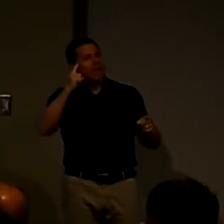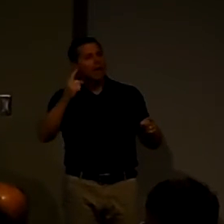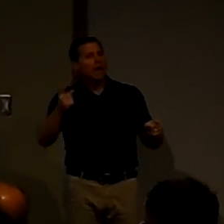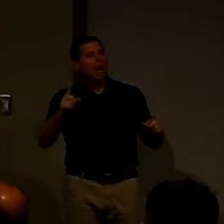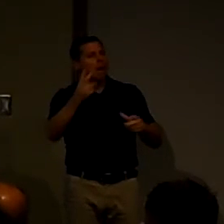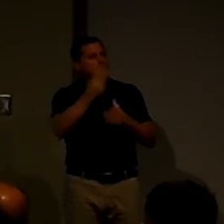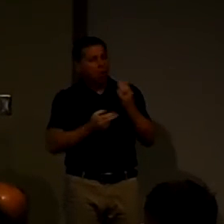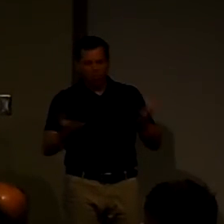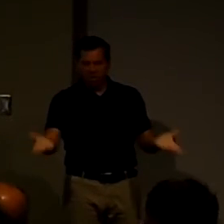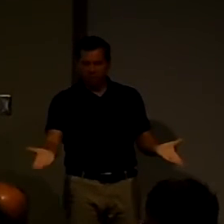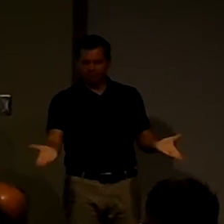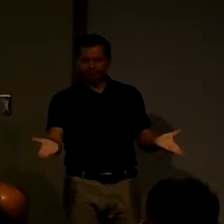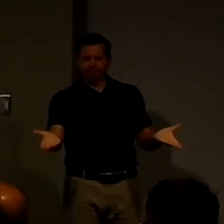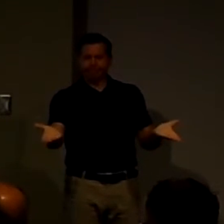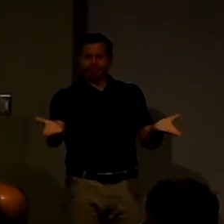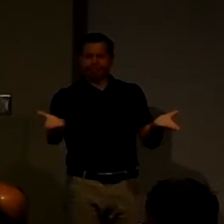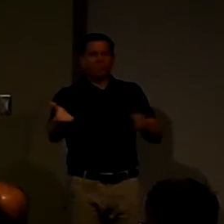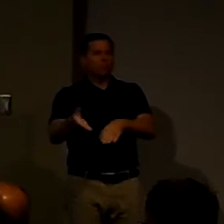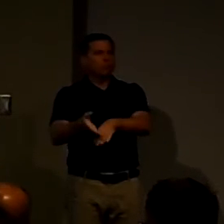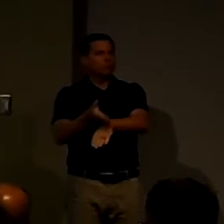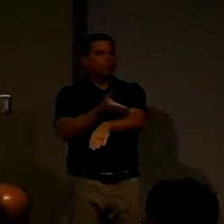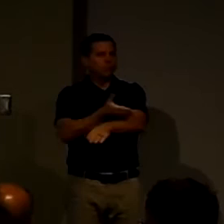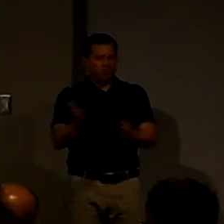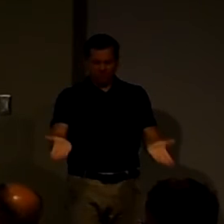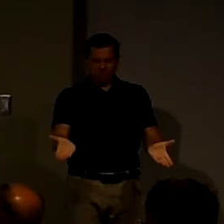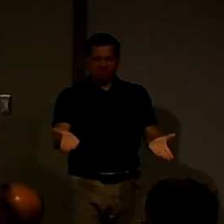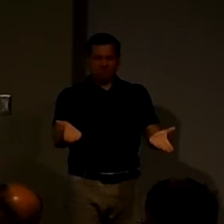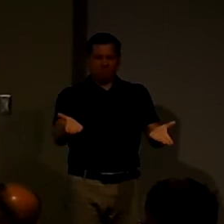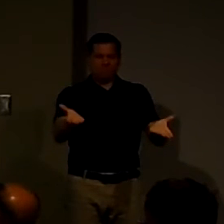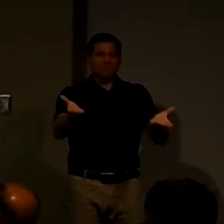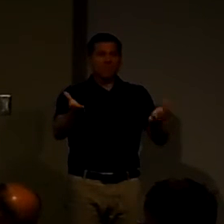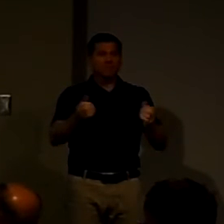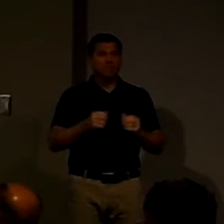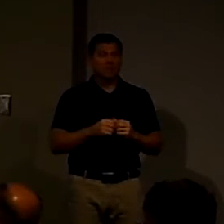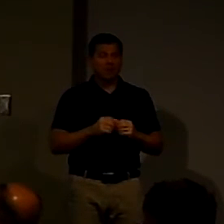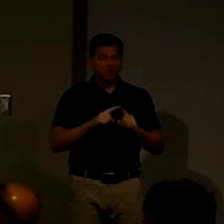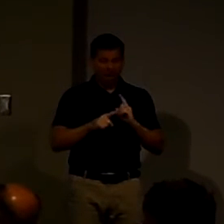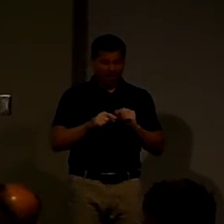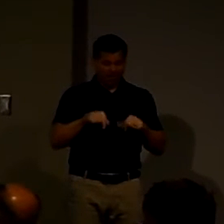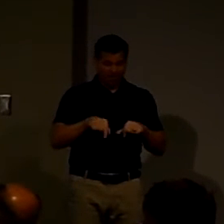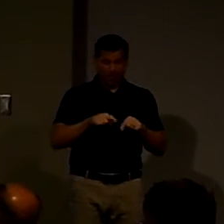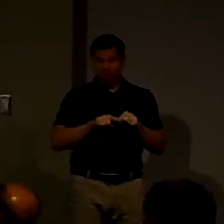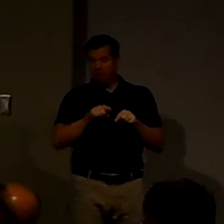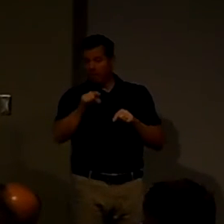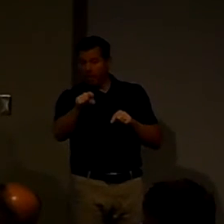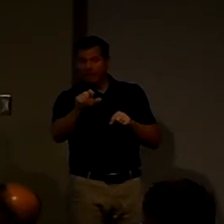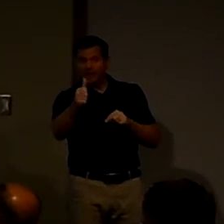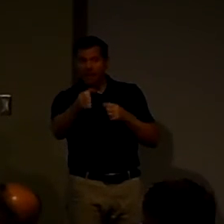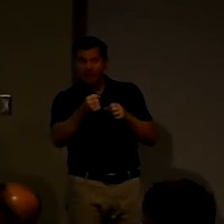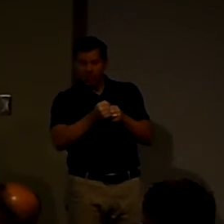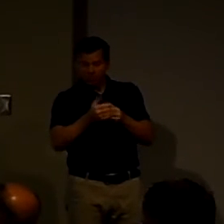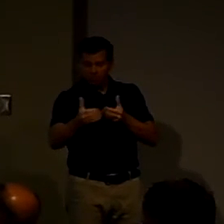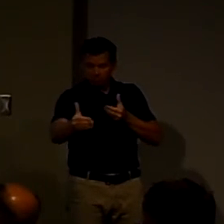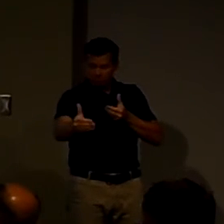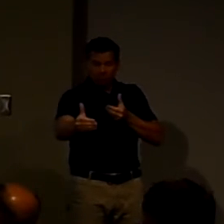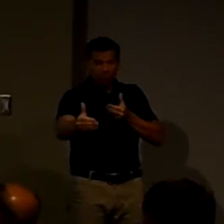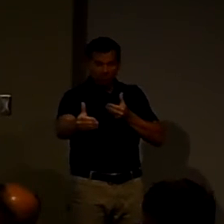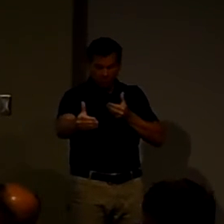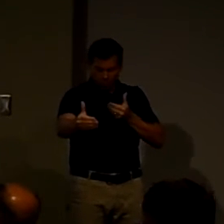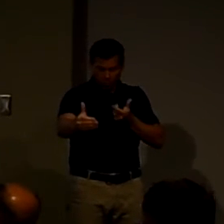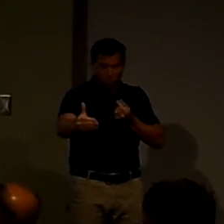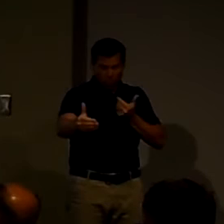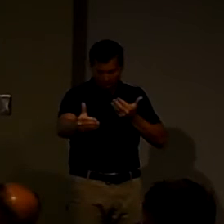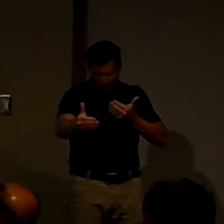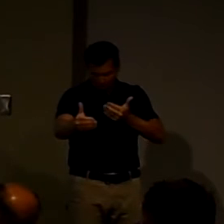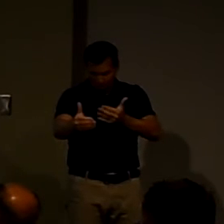lifts all tides. That's the real objective here is when I think about it. Now to get from point A to point B, clearly we've got to move